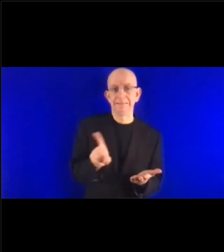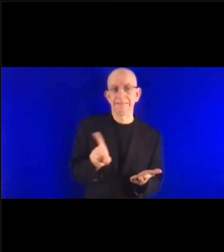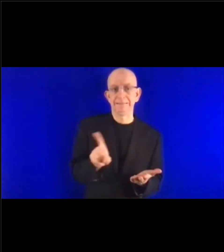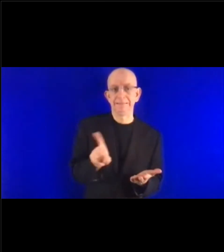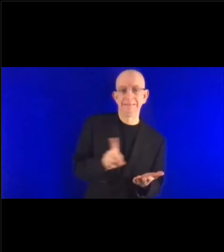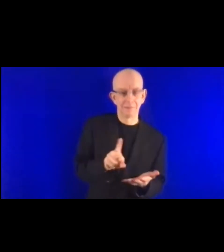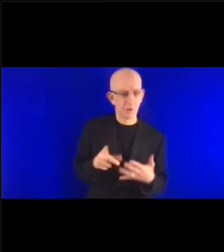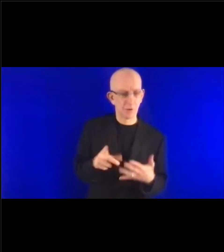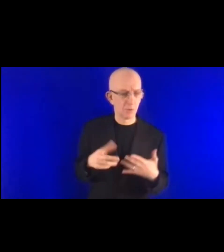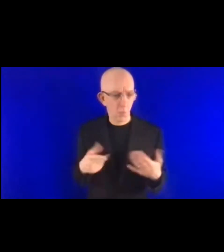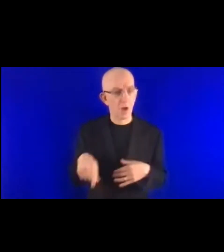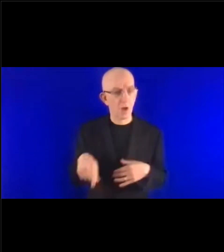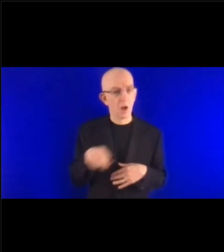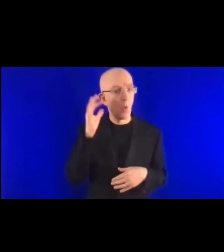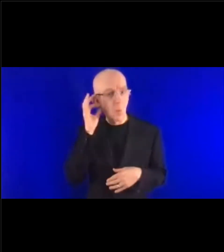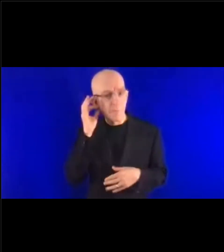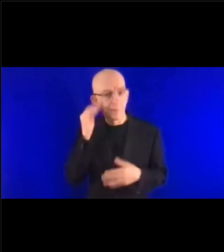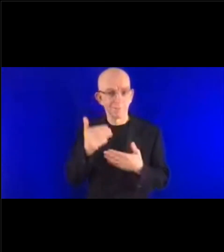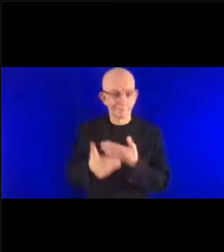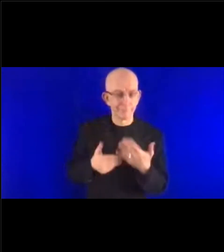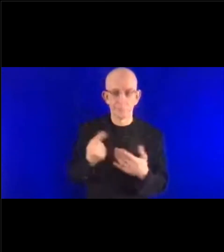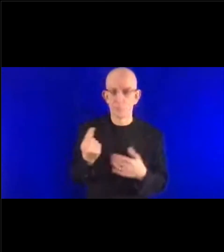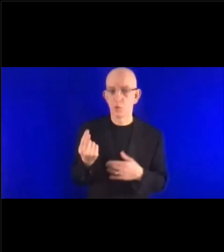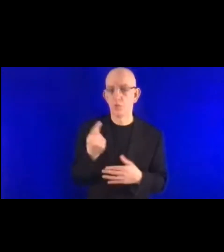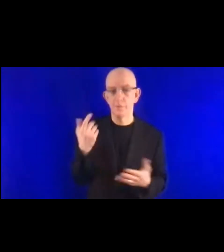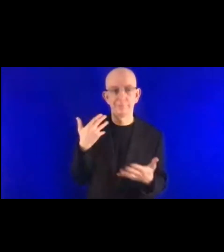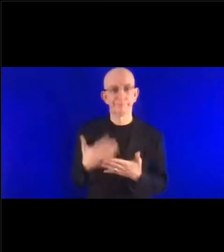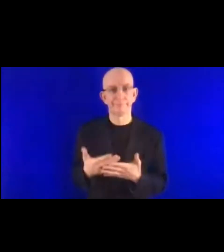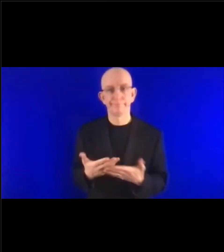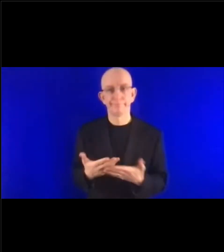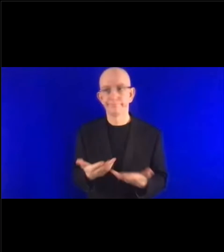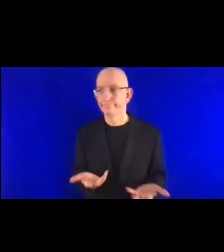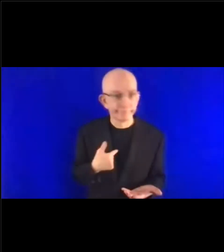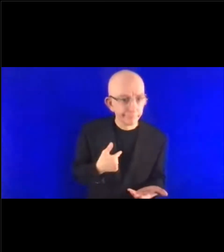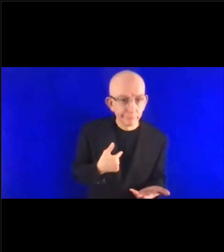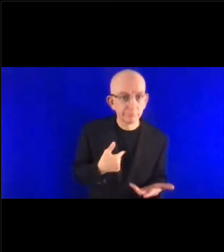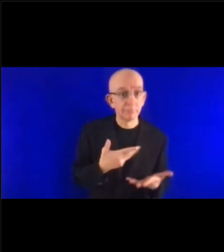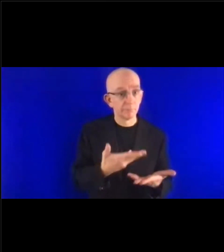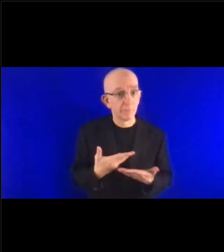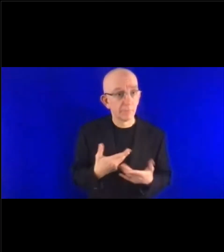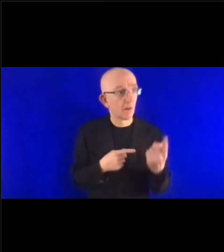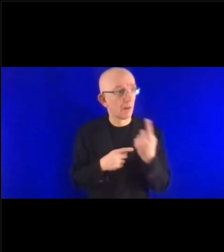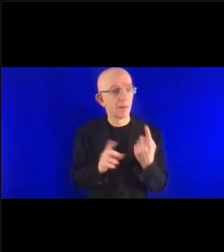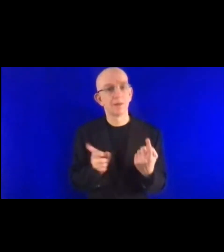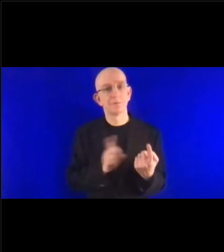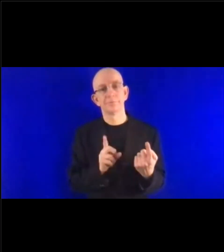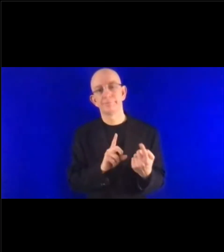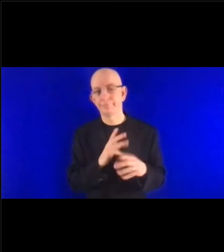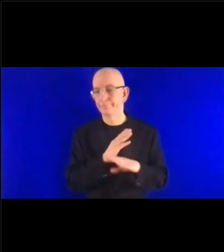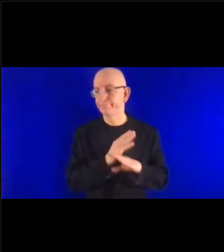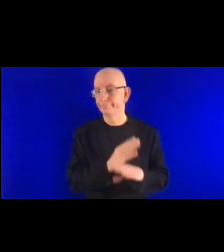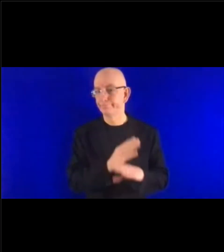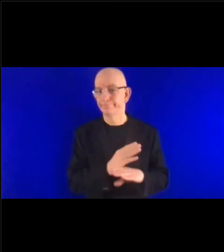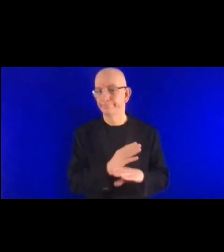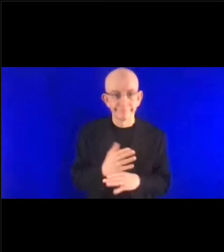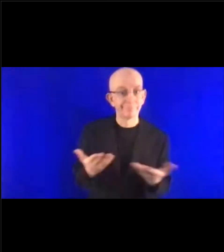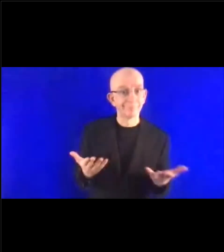way. And when it comes to women with disabilities in rehab services, women double